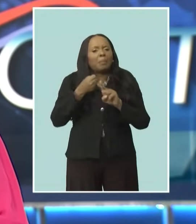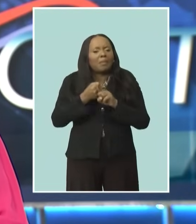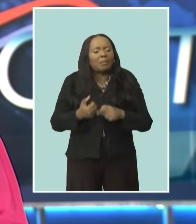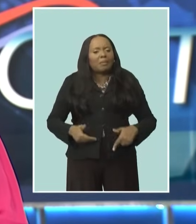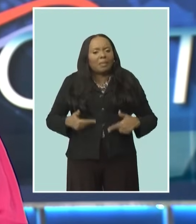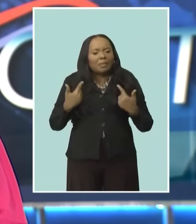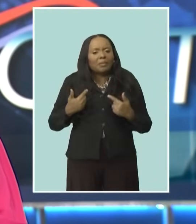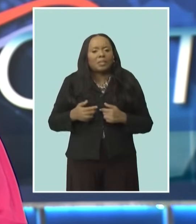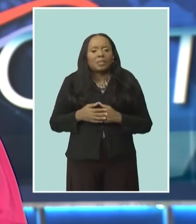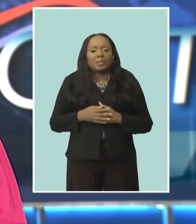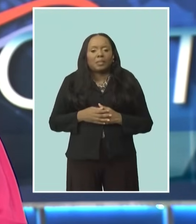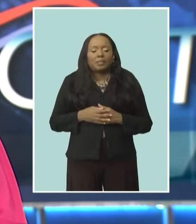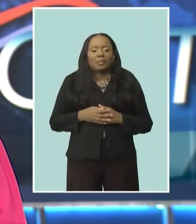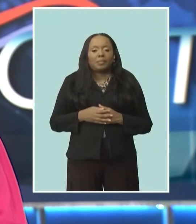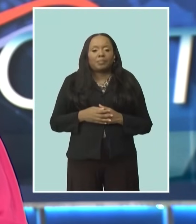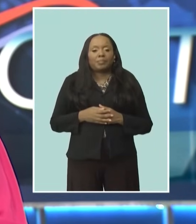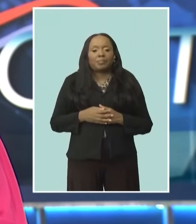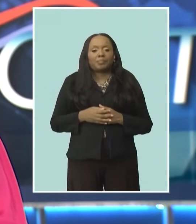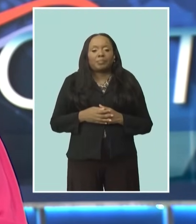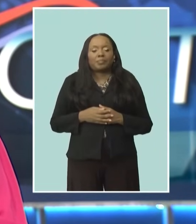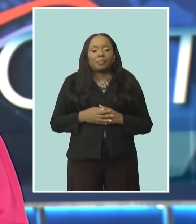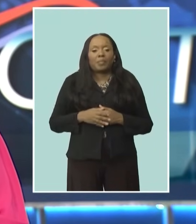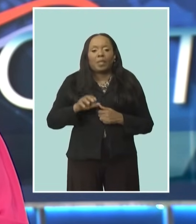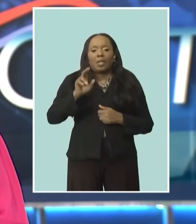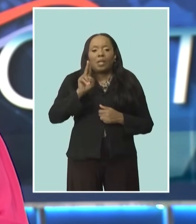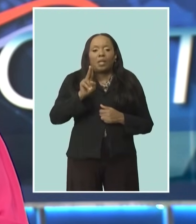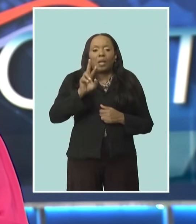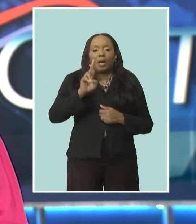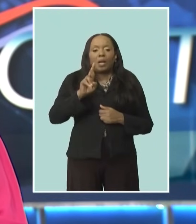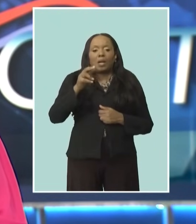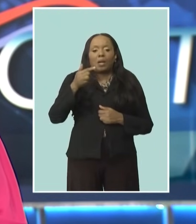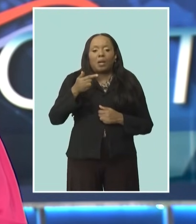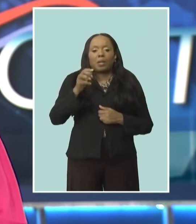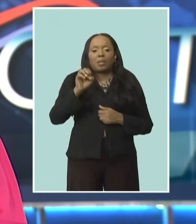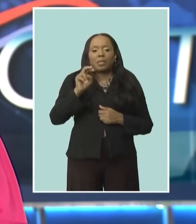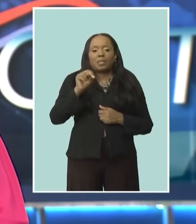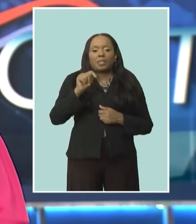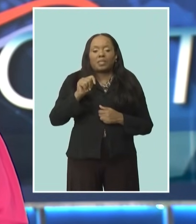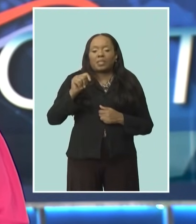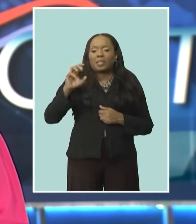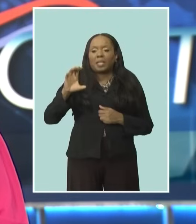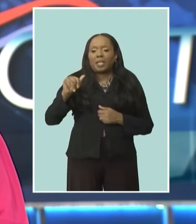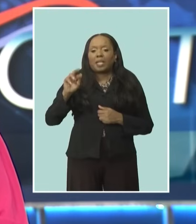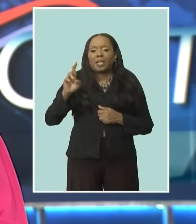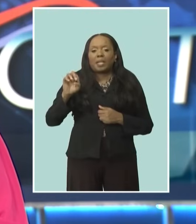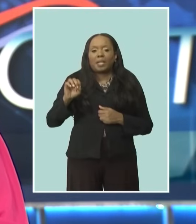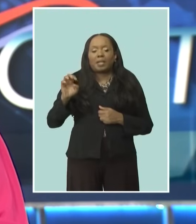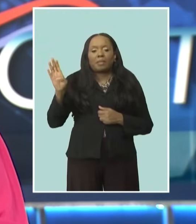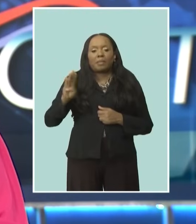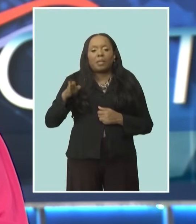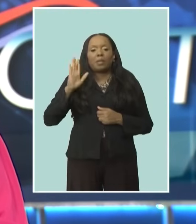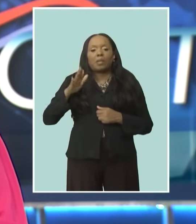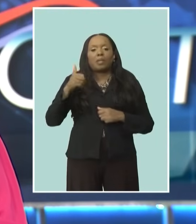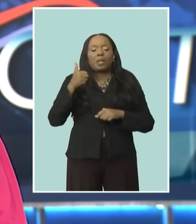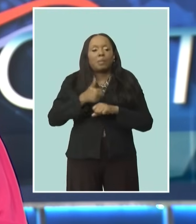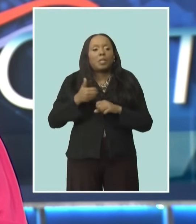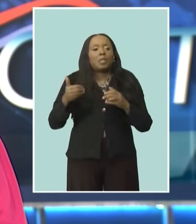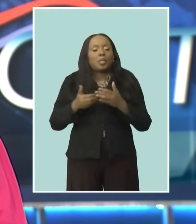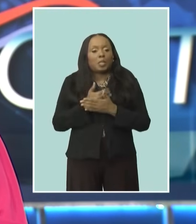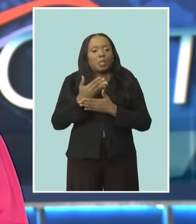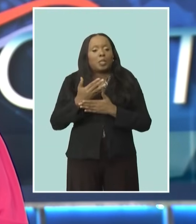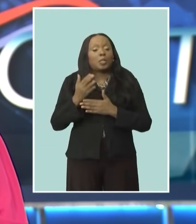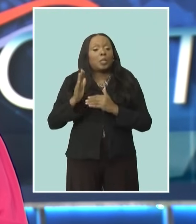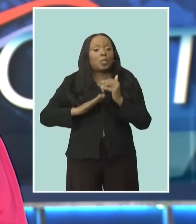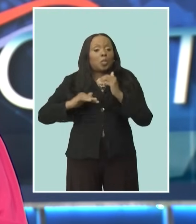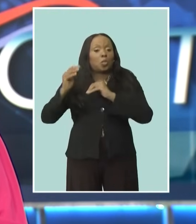Urgent Care Barbados is set to open a second facility later this year at Welch's St. Thomas. This was disclosed by co-managing